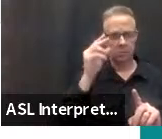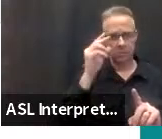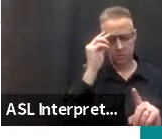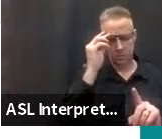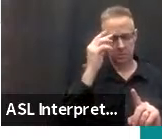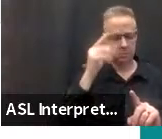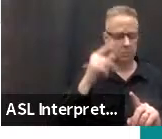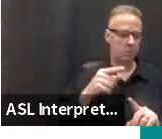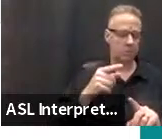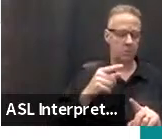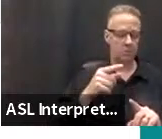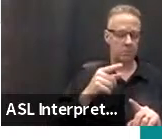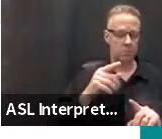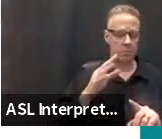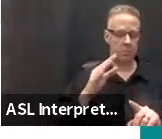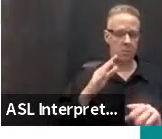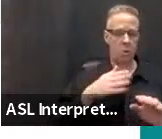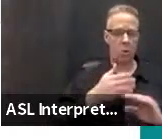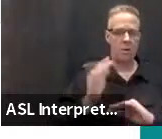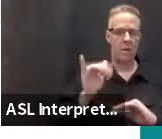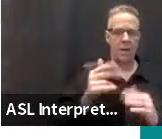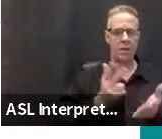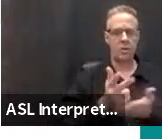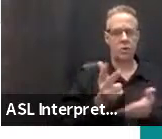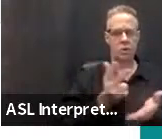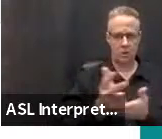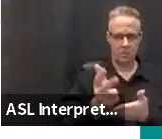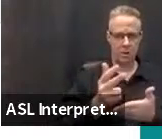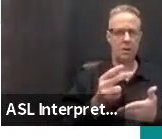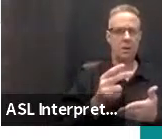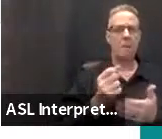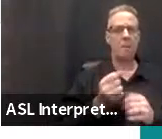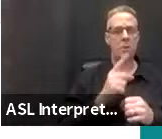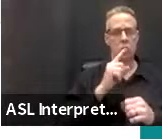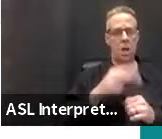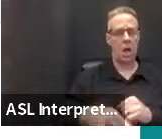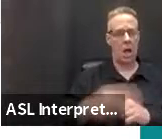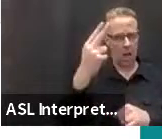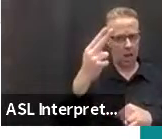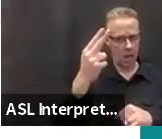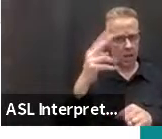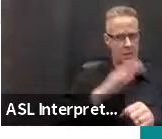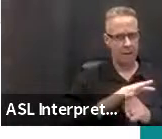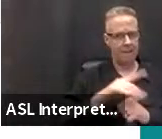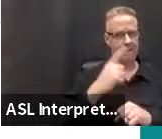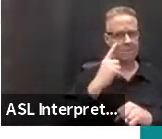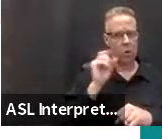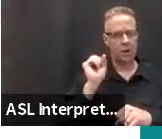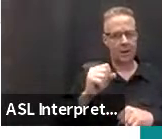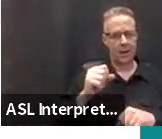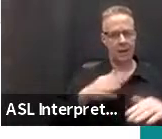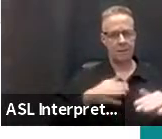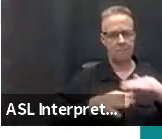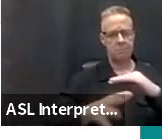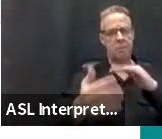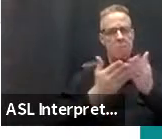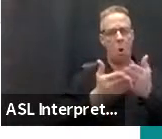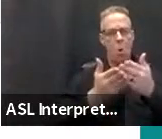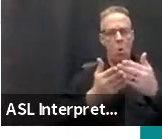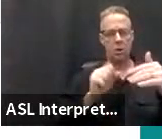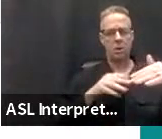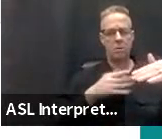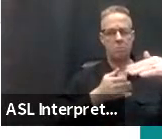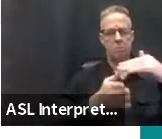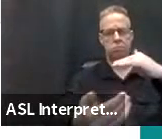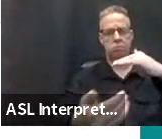over the shipping lanes high enough to accommodate industrial river traffic, while